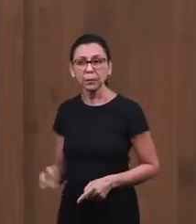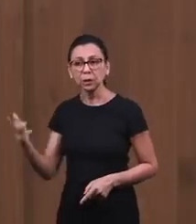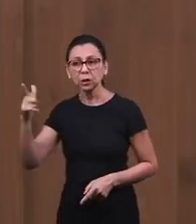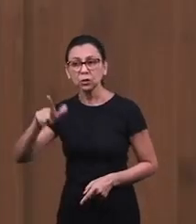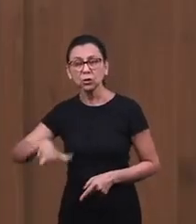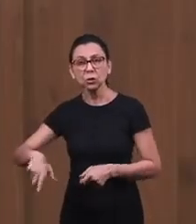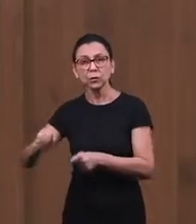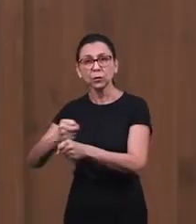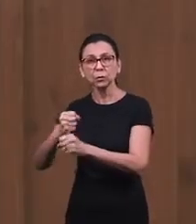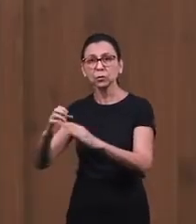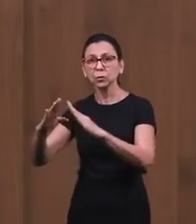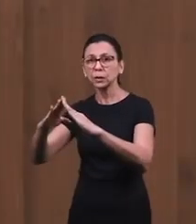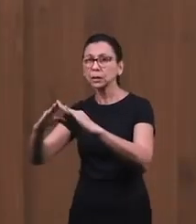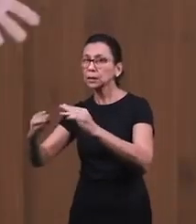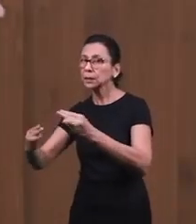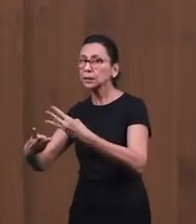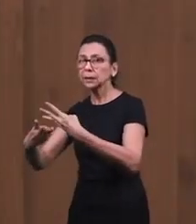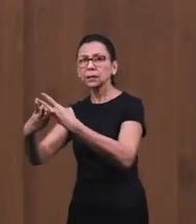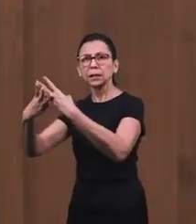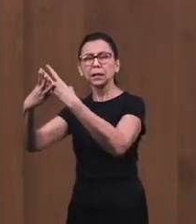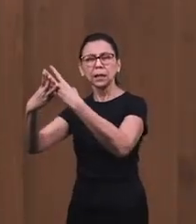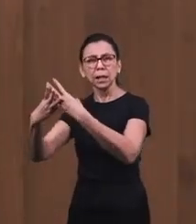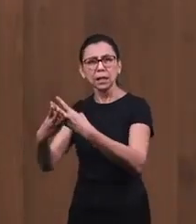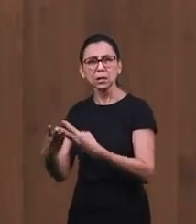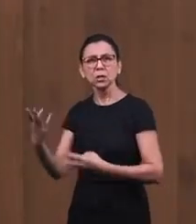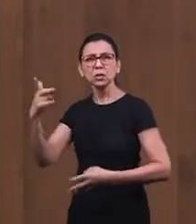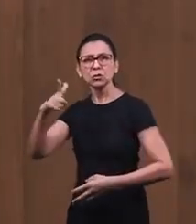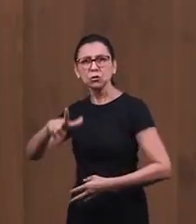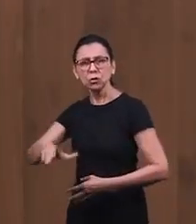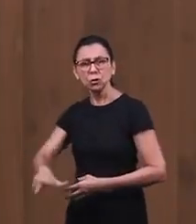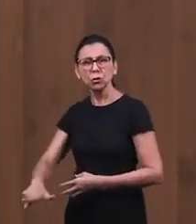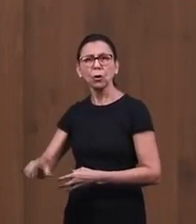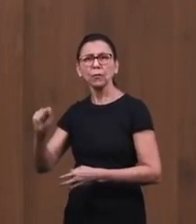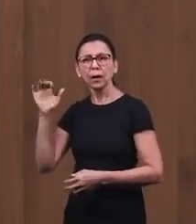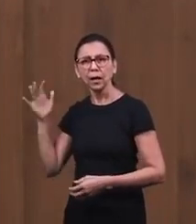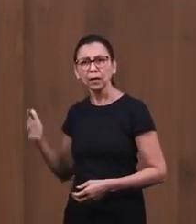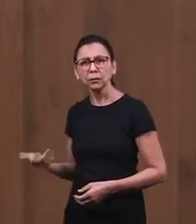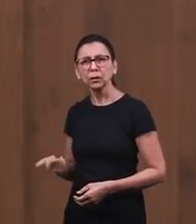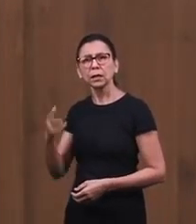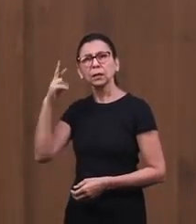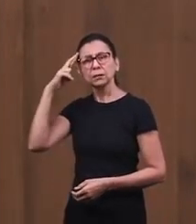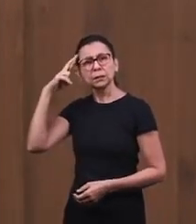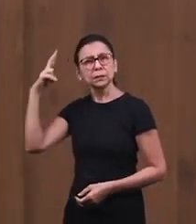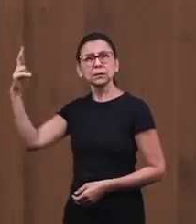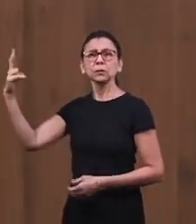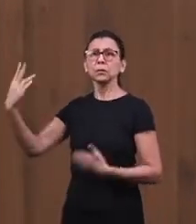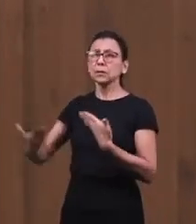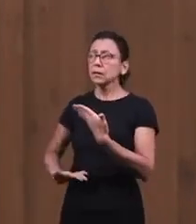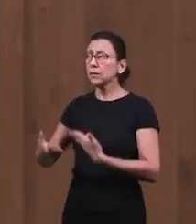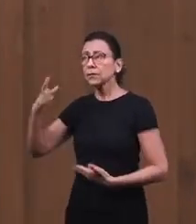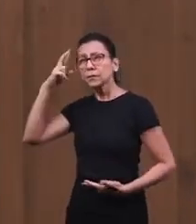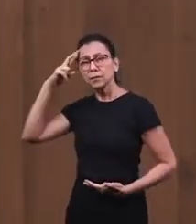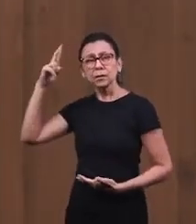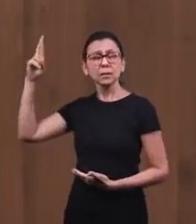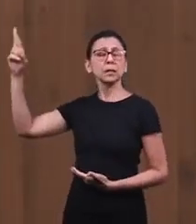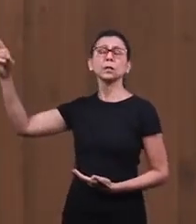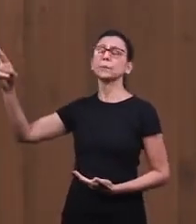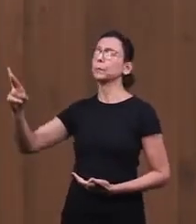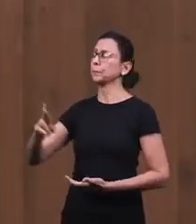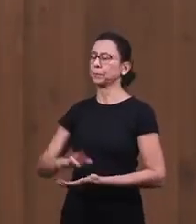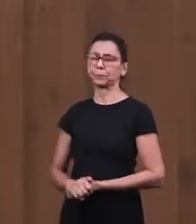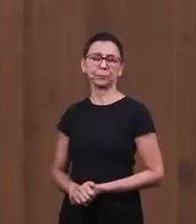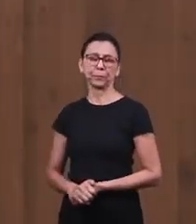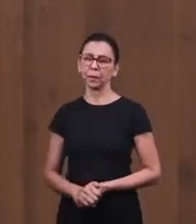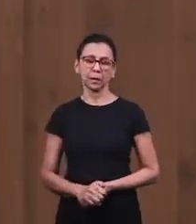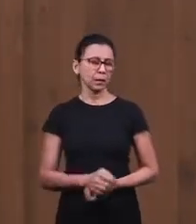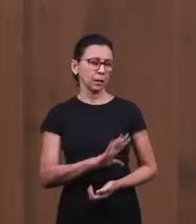again. We want to consecrate. We want to sacrifice to the Lord. We want to serve him. The Lord is with me. I'm